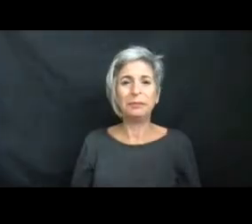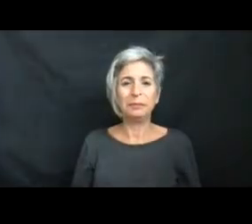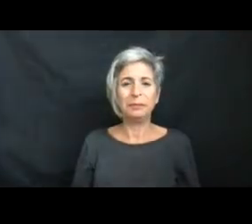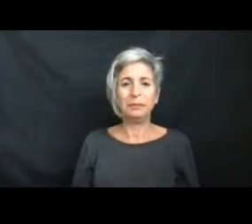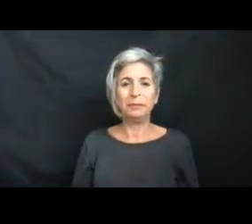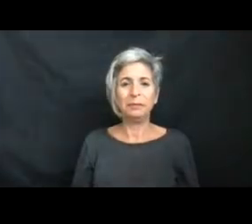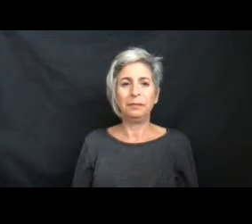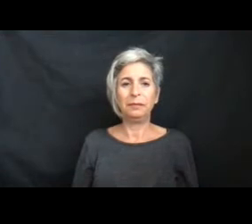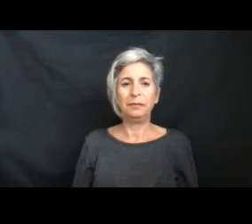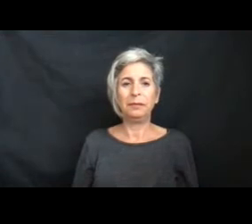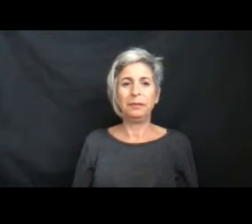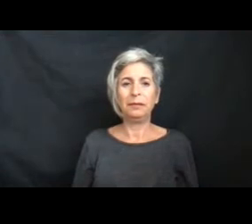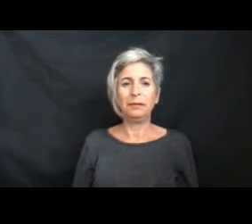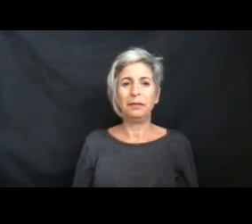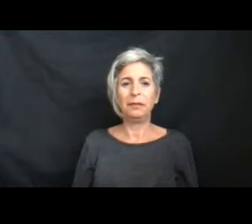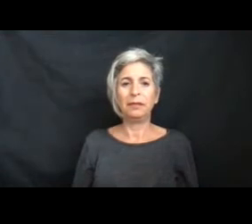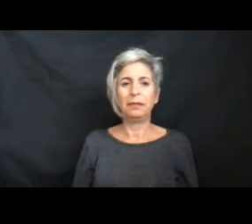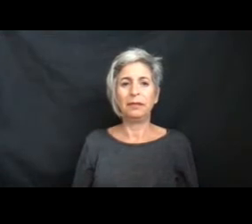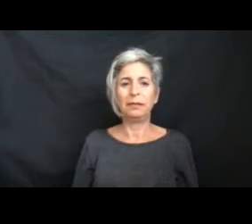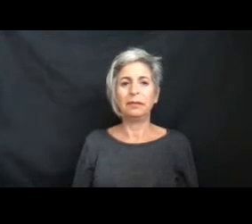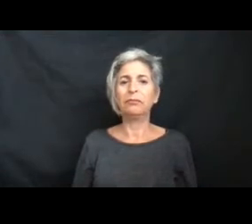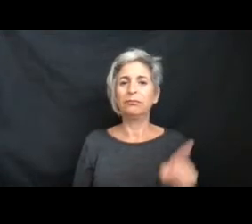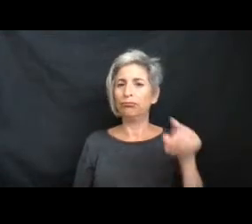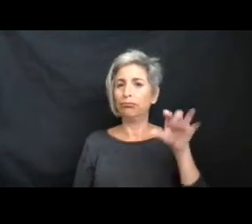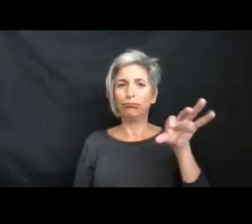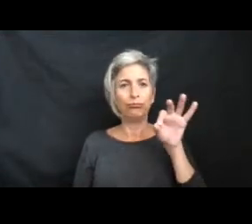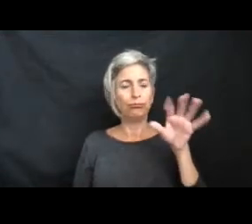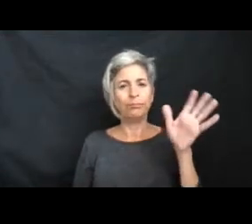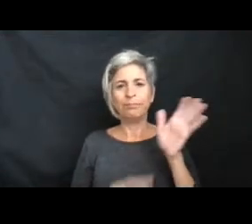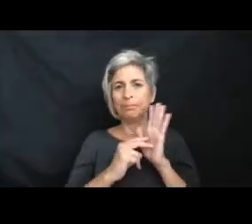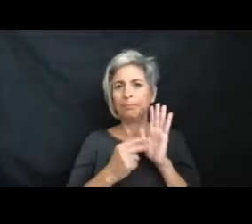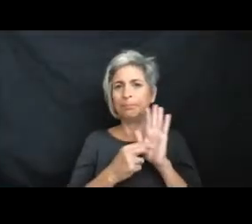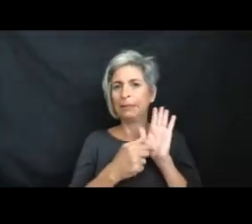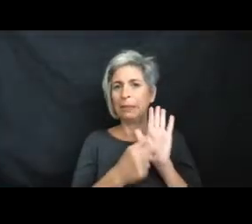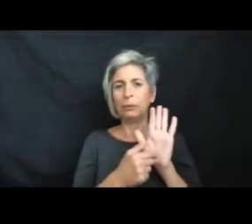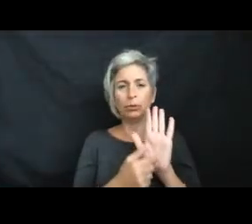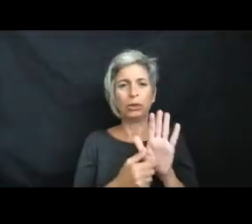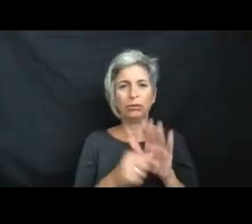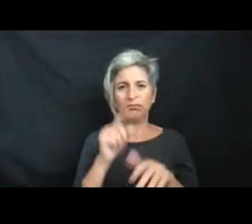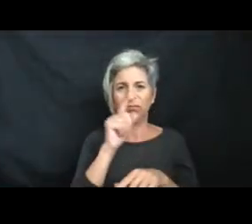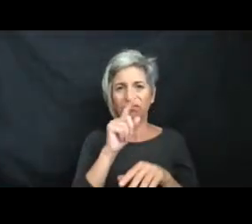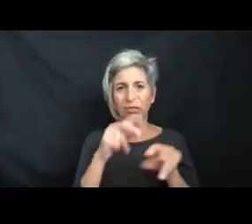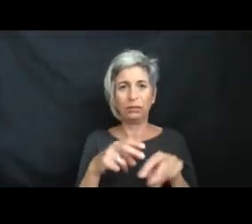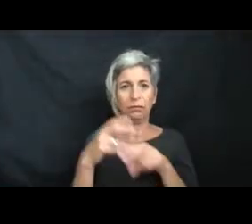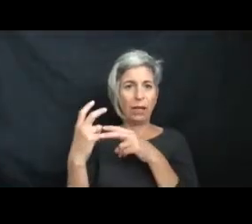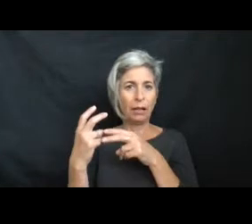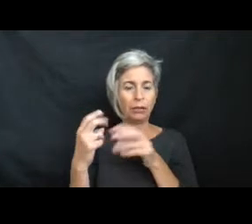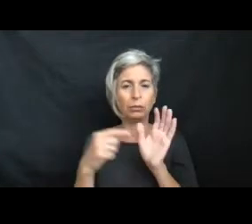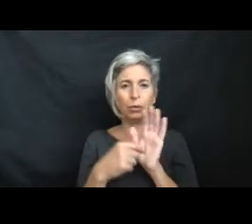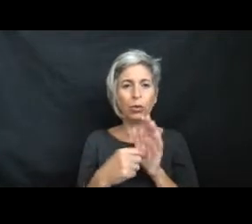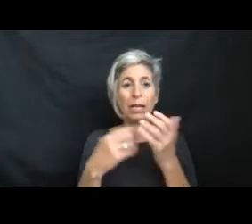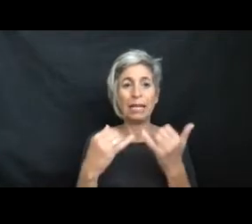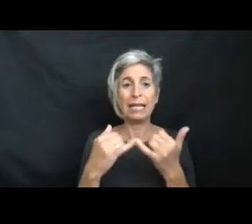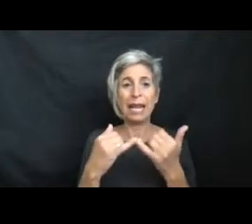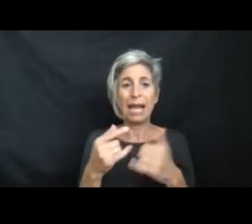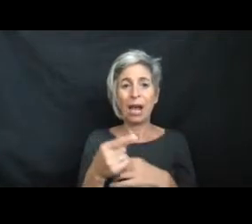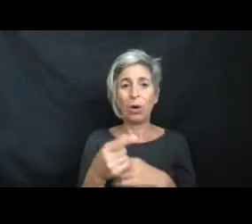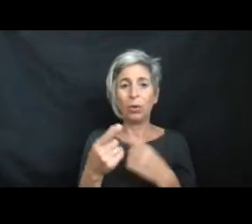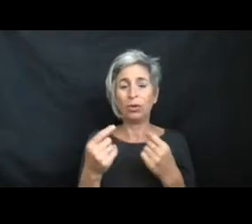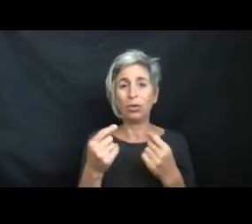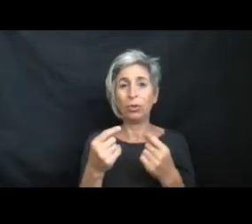And I have some small files chosen here for the purposes of this demonstration. And right now it's doing a